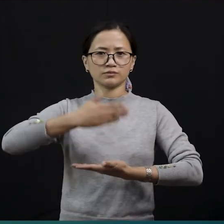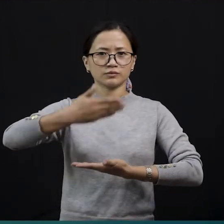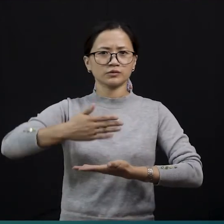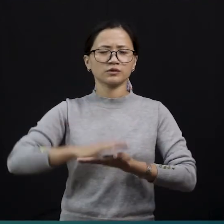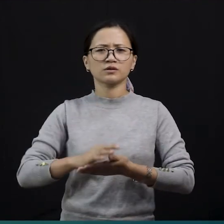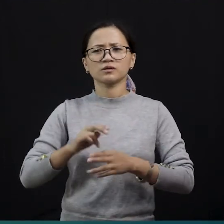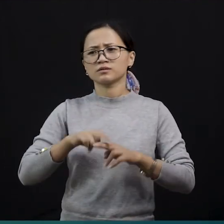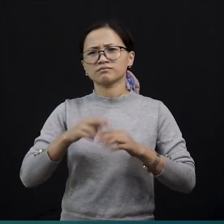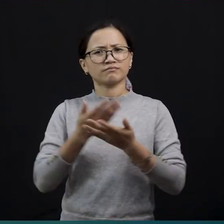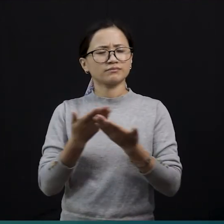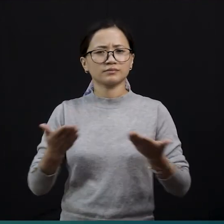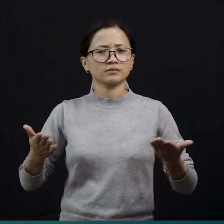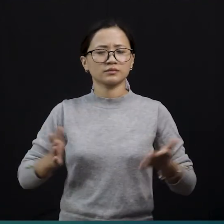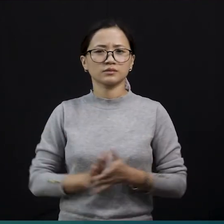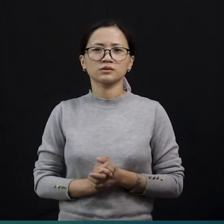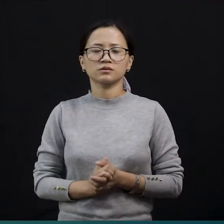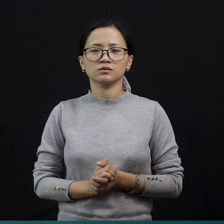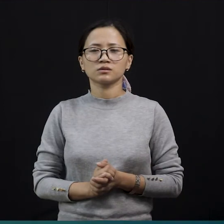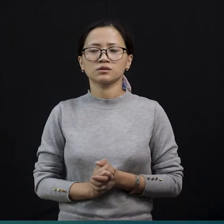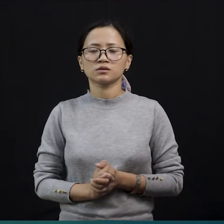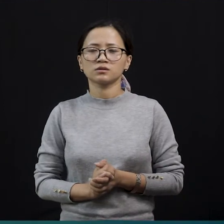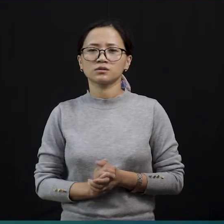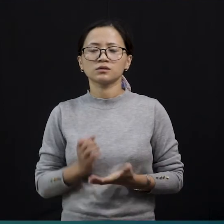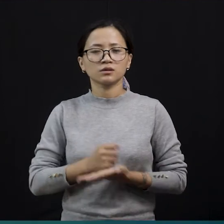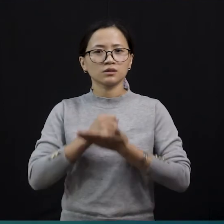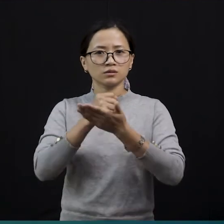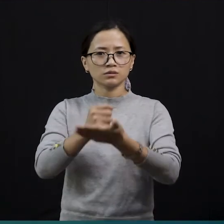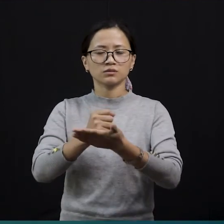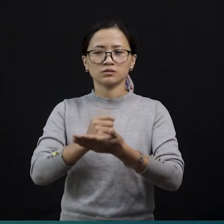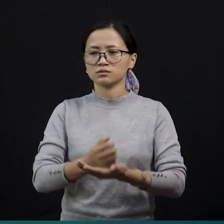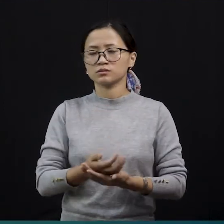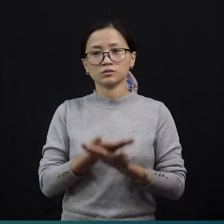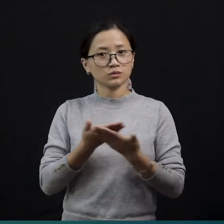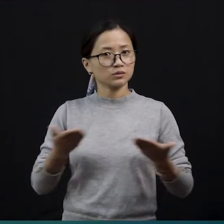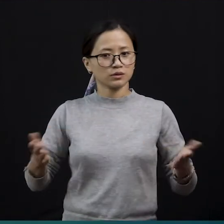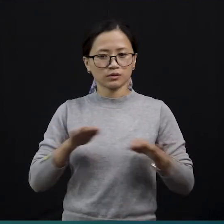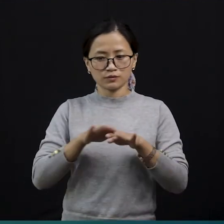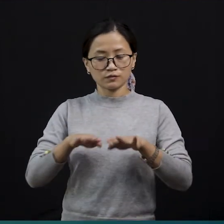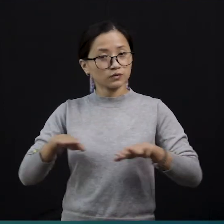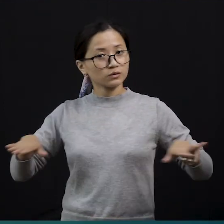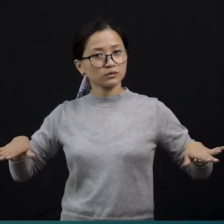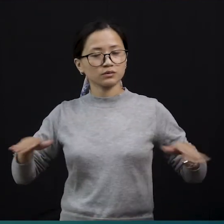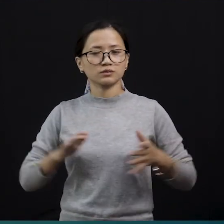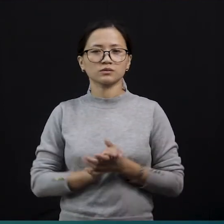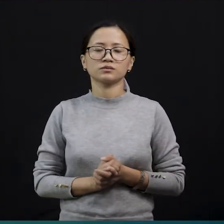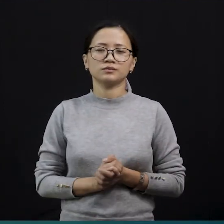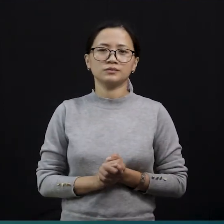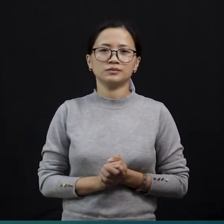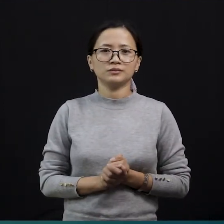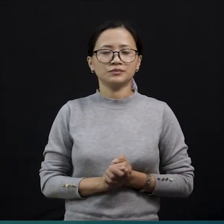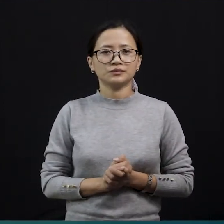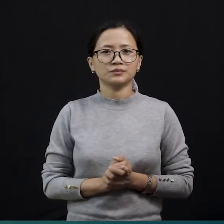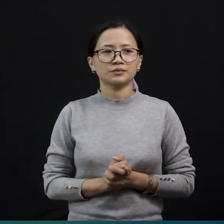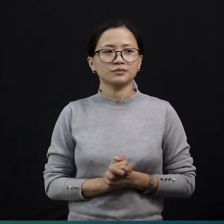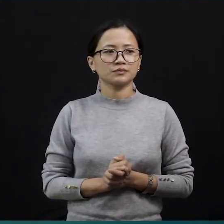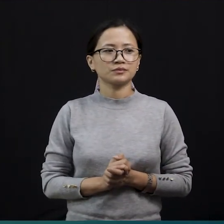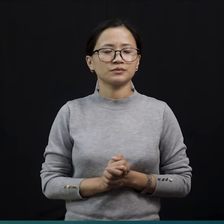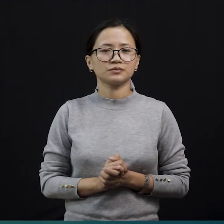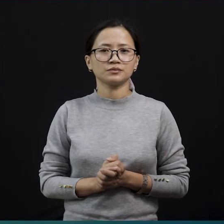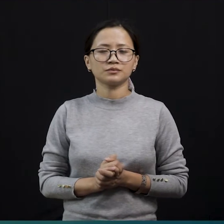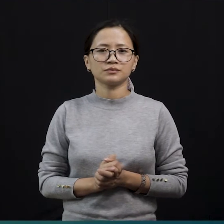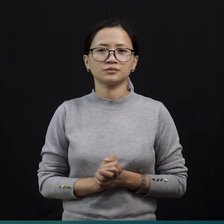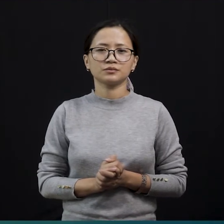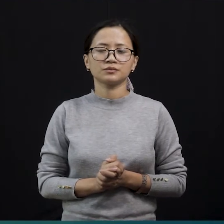no facilities, then you will also help those kind of students, right? And then